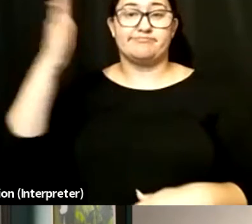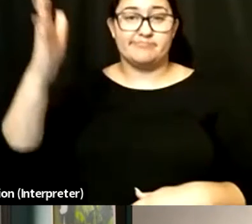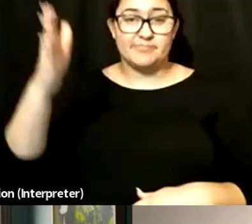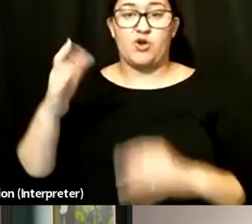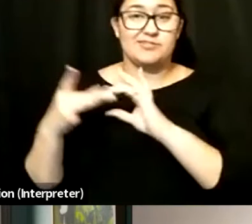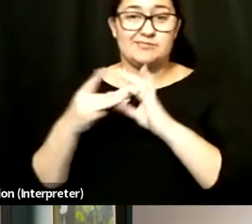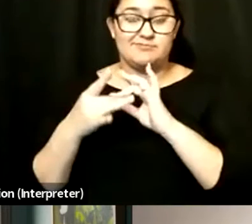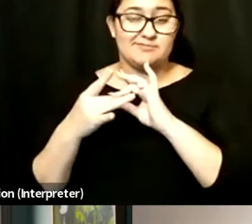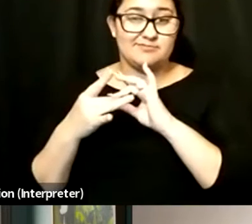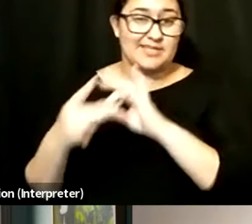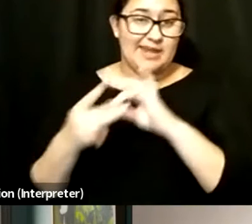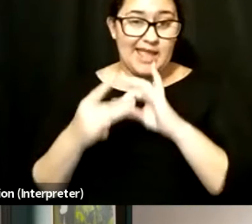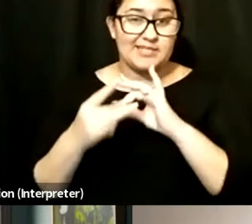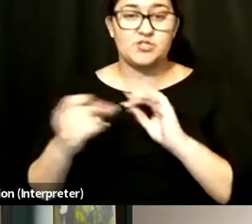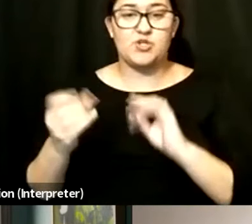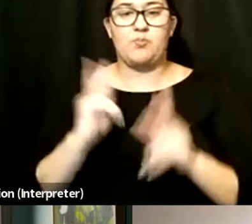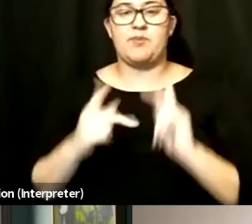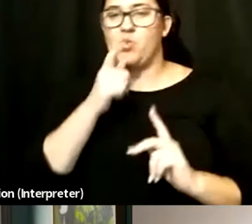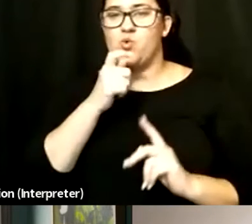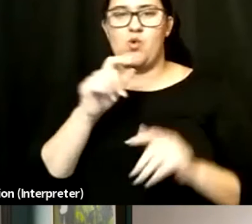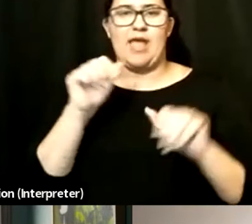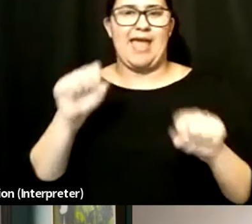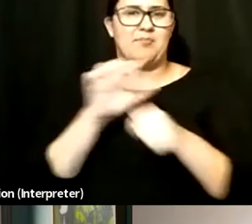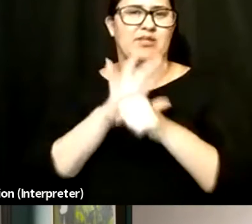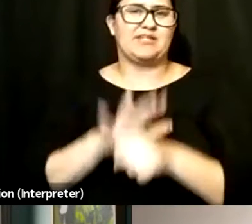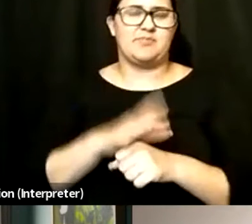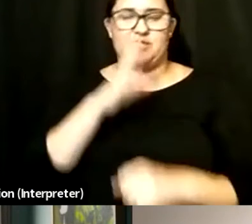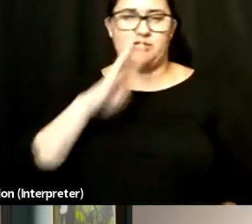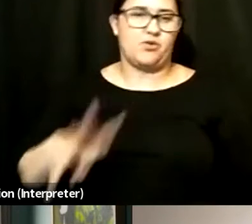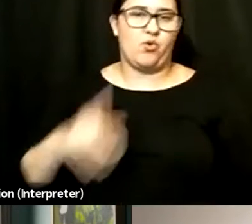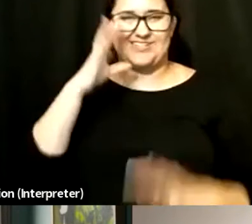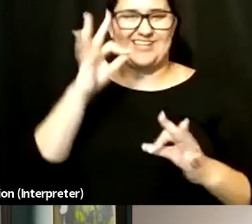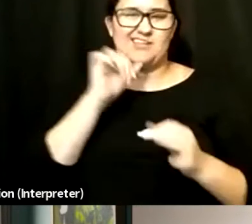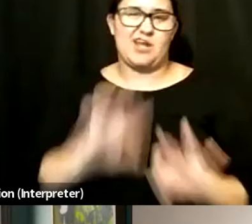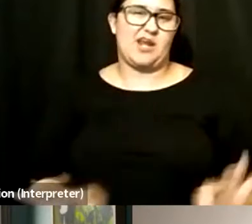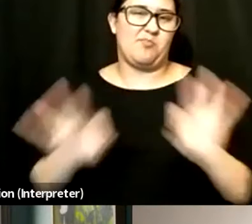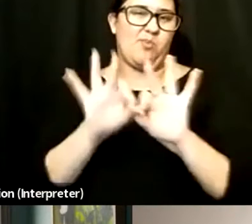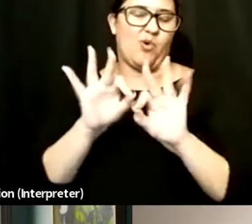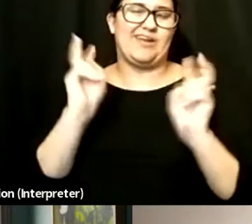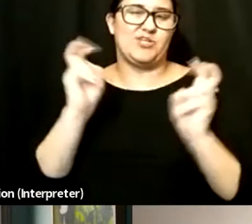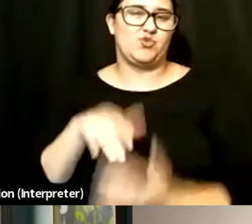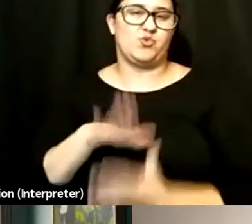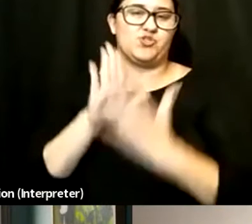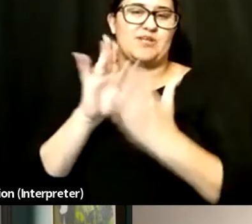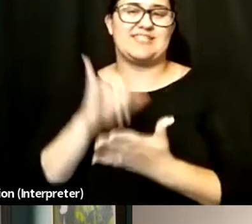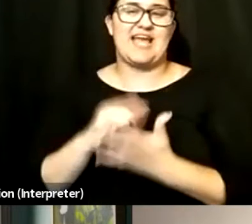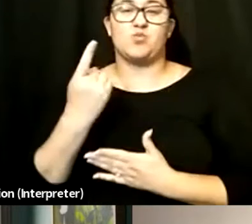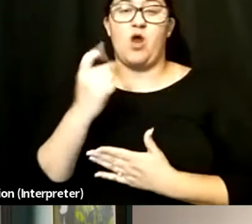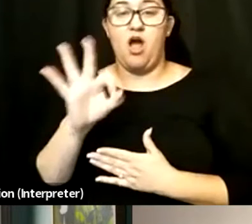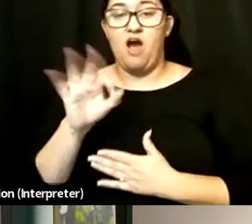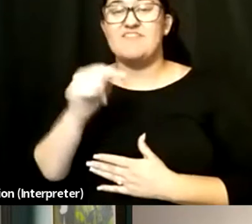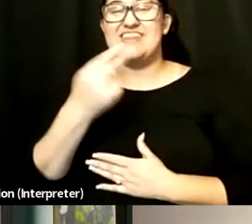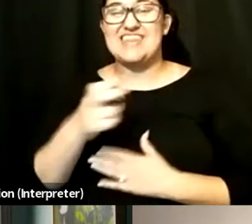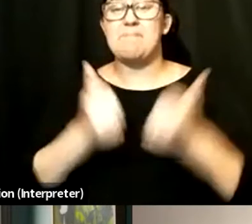think of people who kind of brush off ableism or think that it's not an important issue to address, that is one of the most important issues